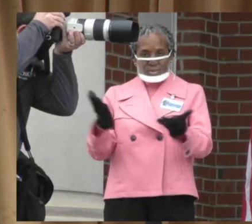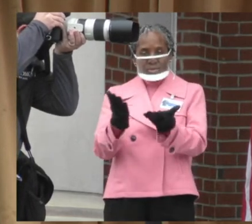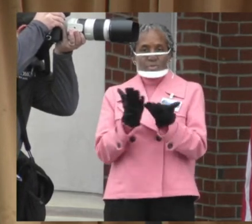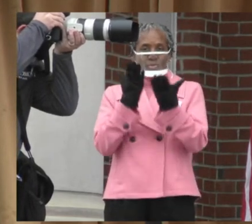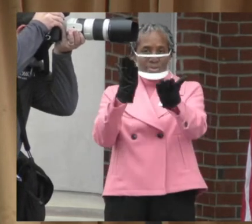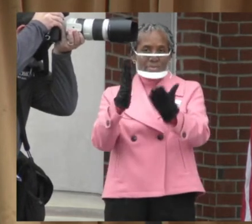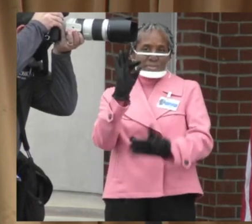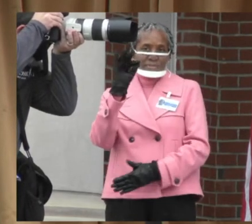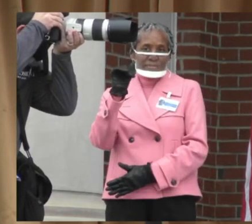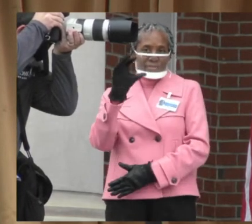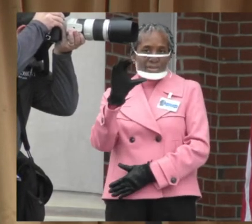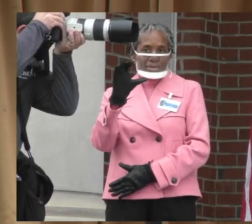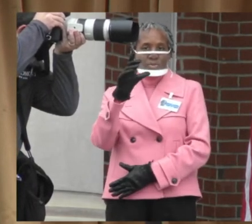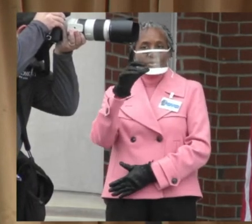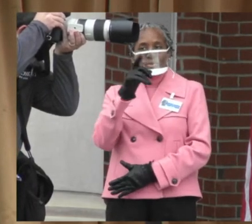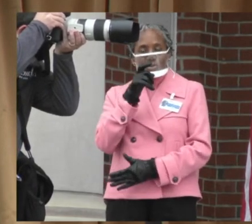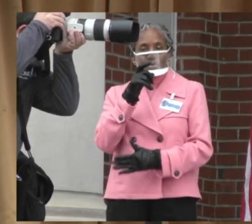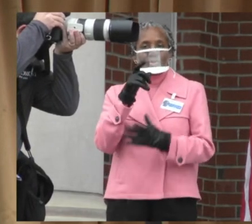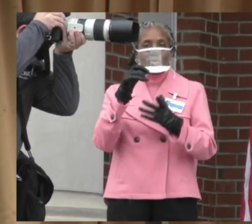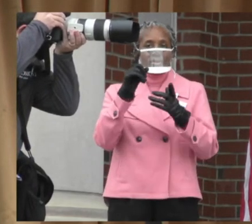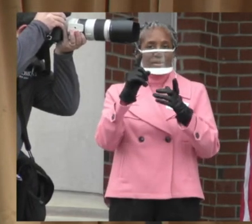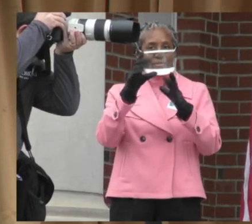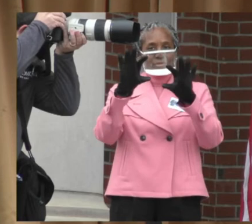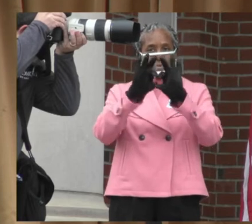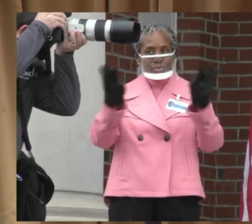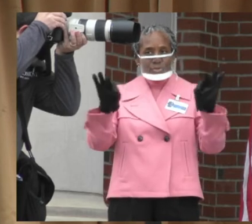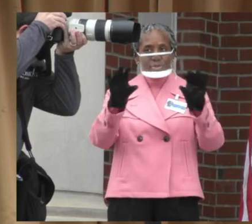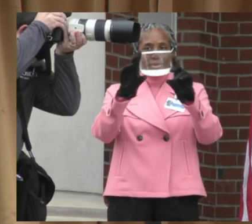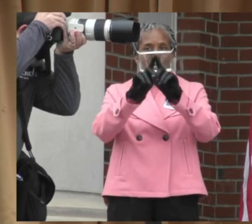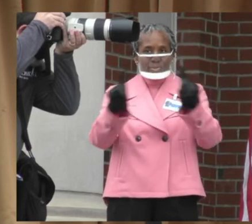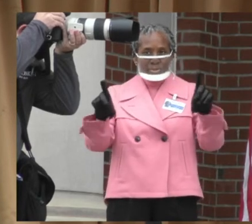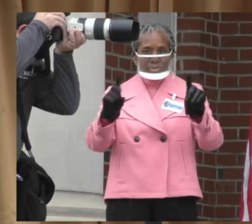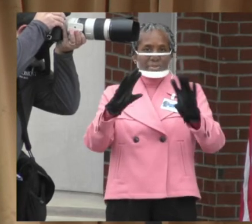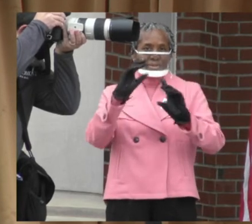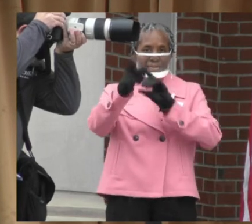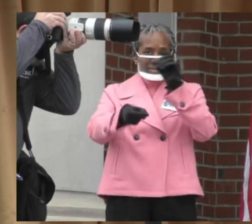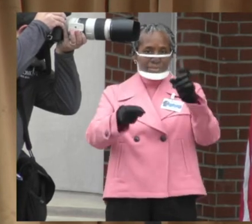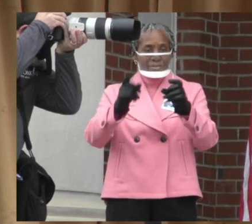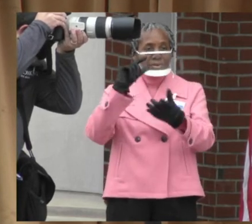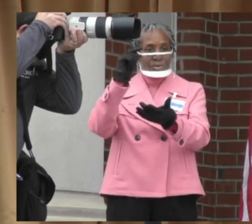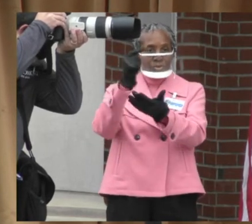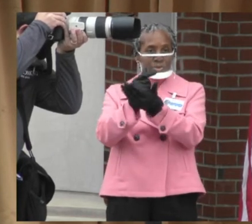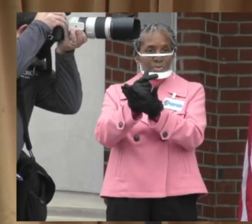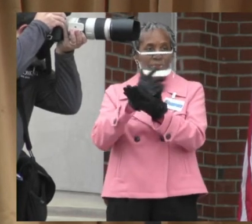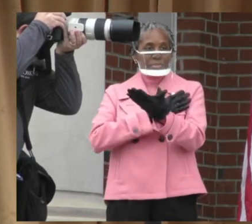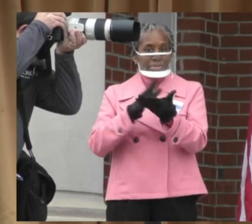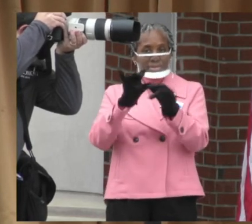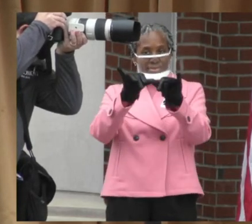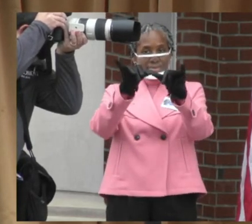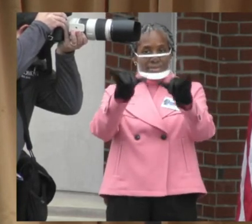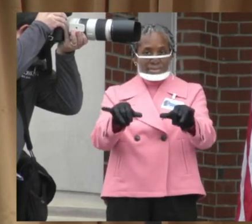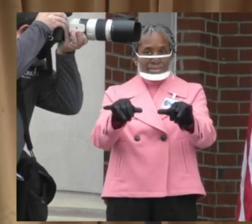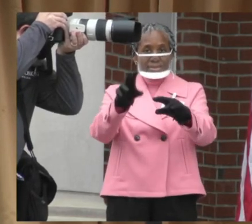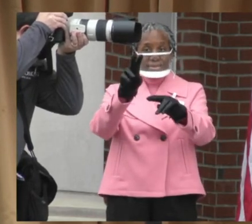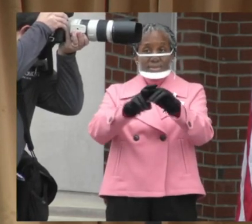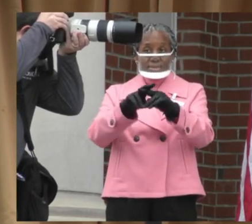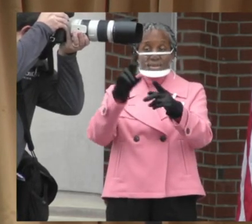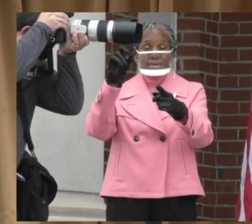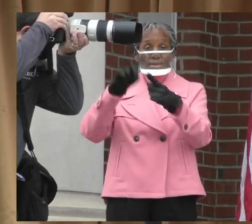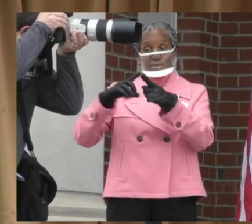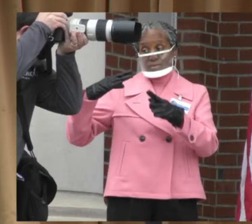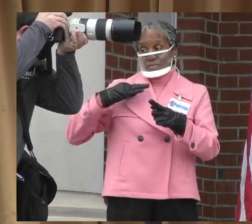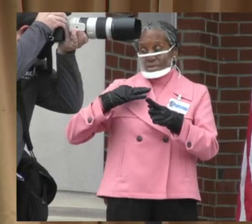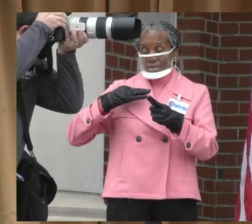of the faculty for conferral of degrees and diplomas. Graduates, please remain seated until the